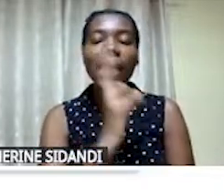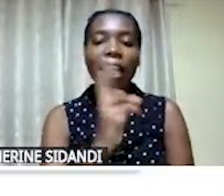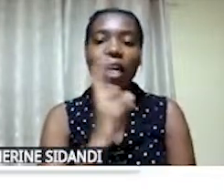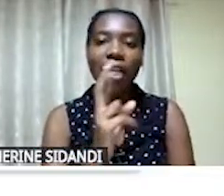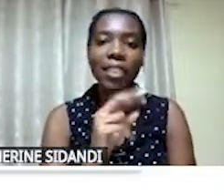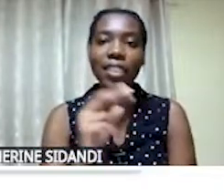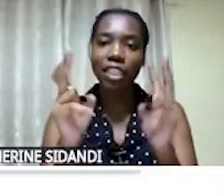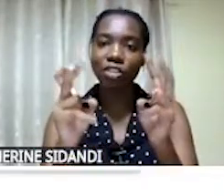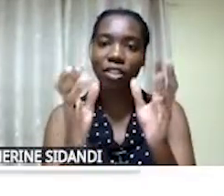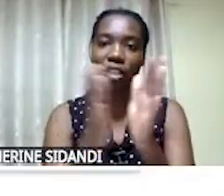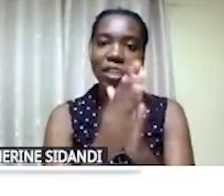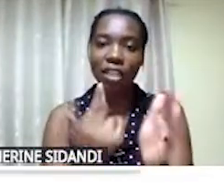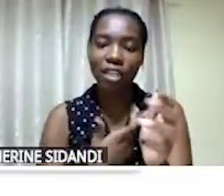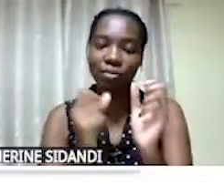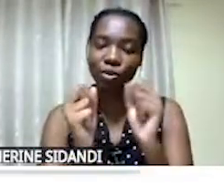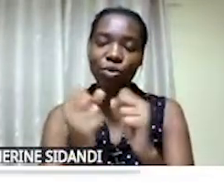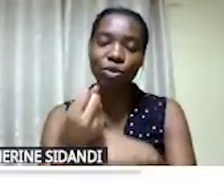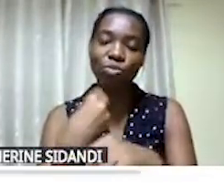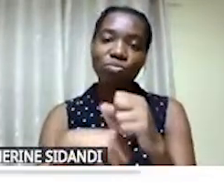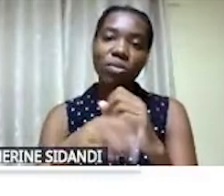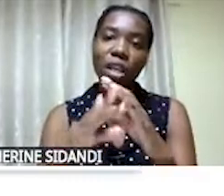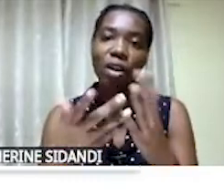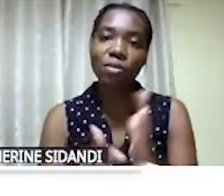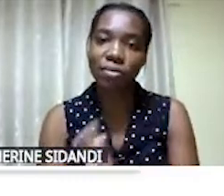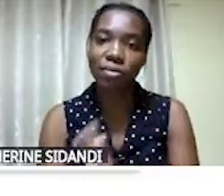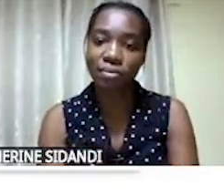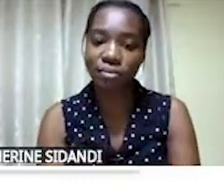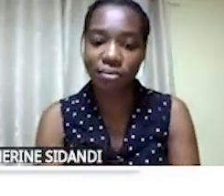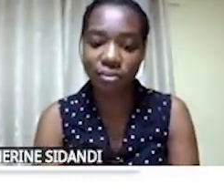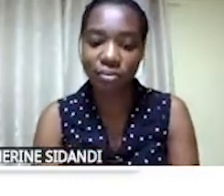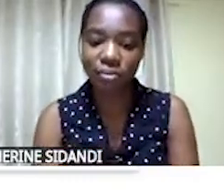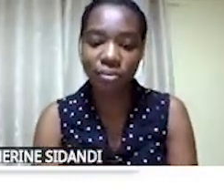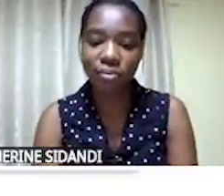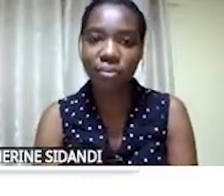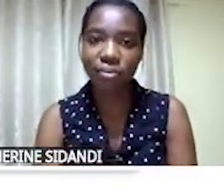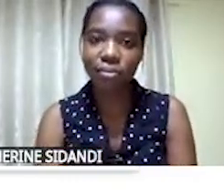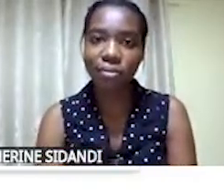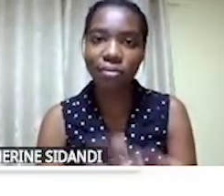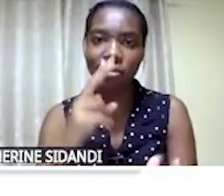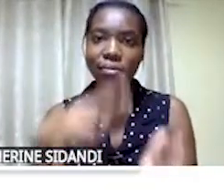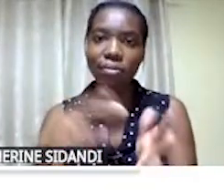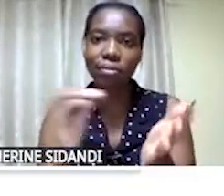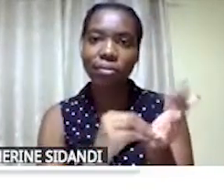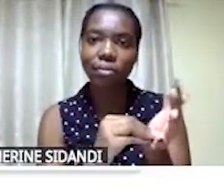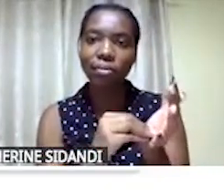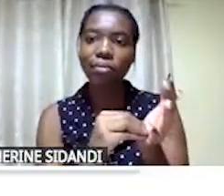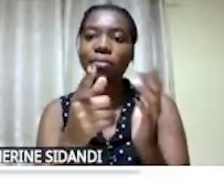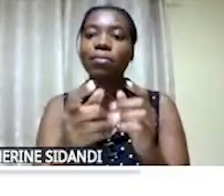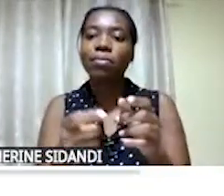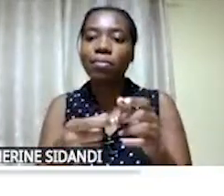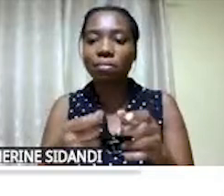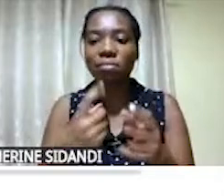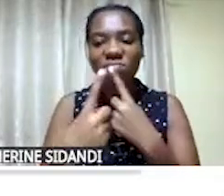handle that strategically. I don't know if Please say that again. please expound on the